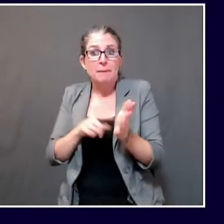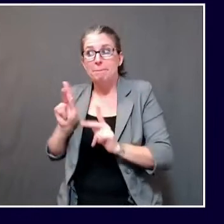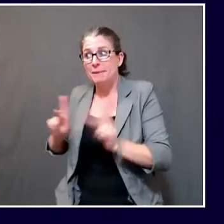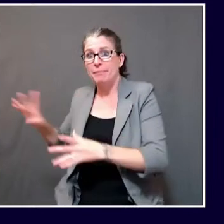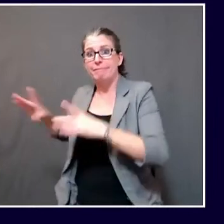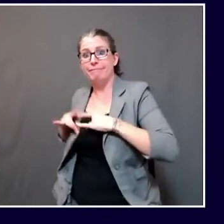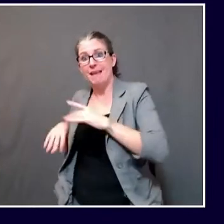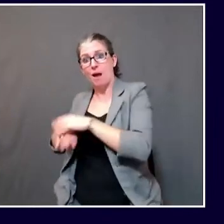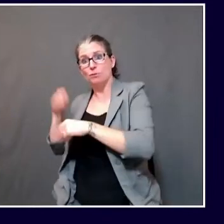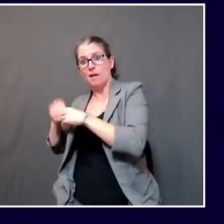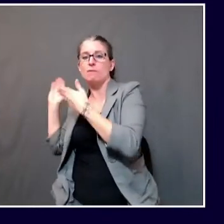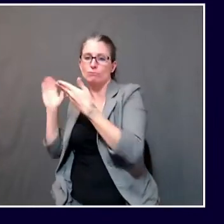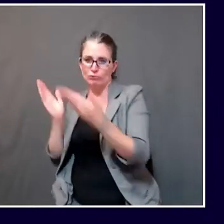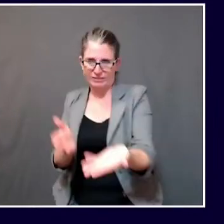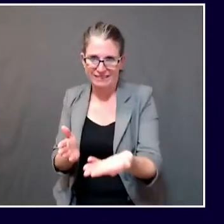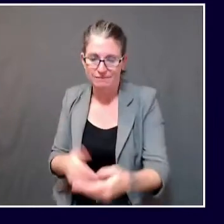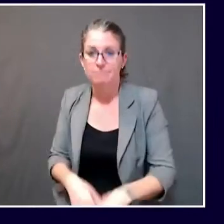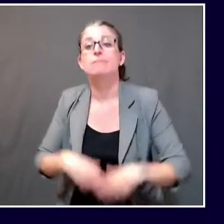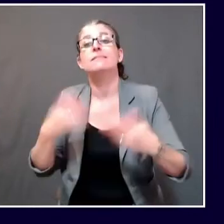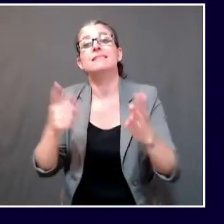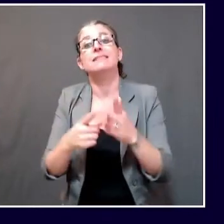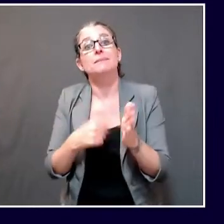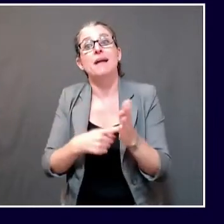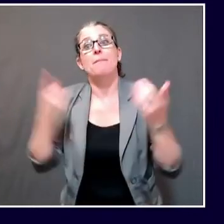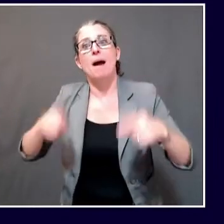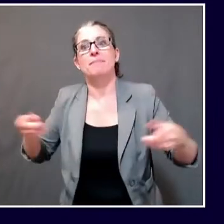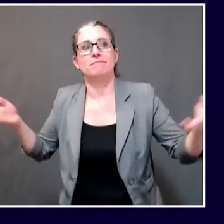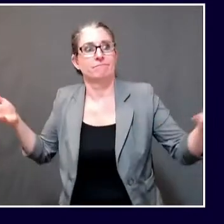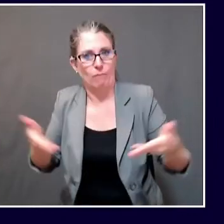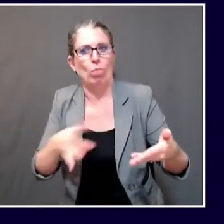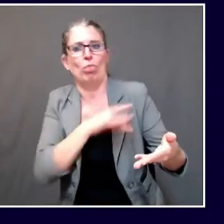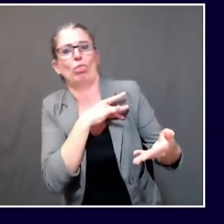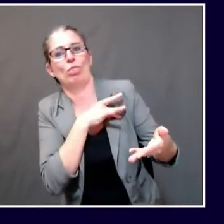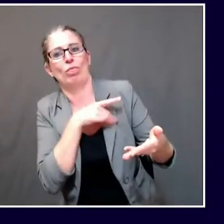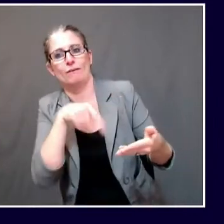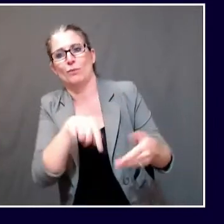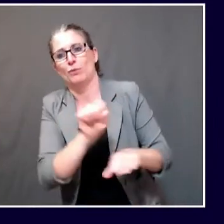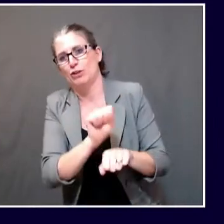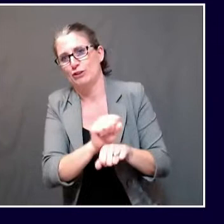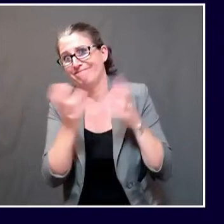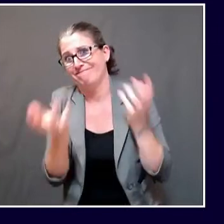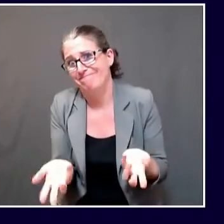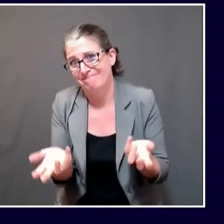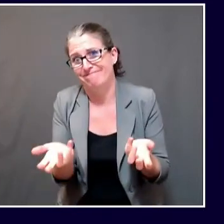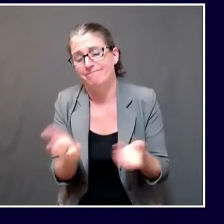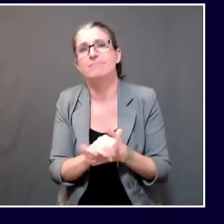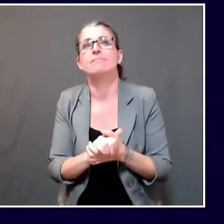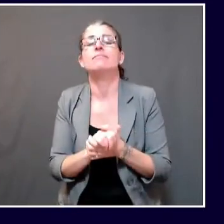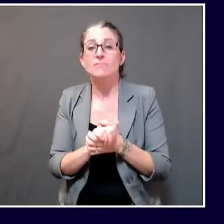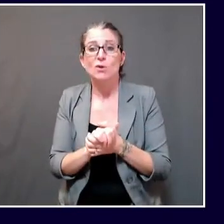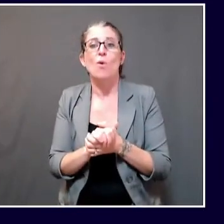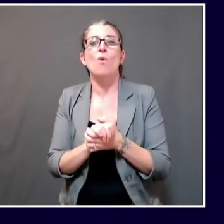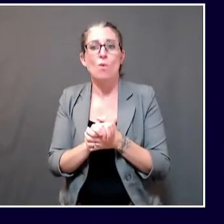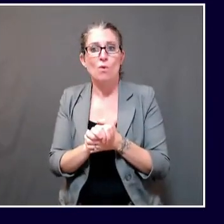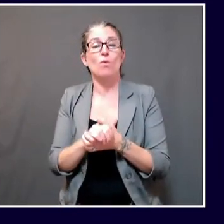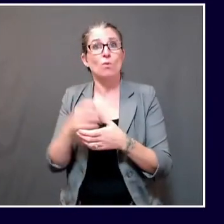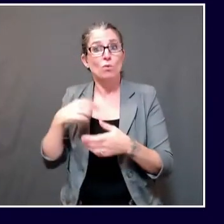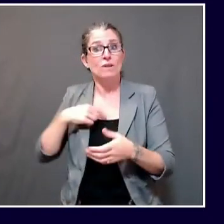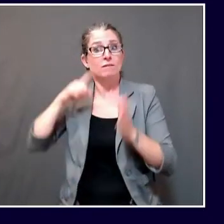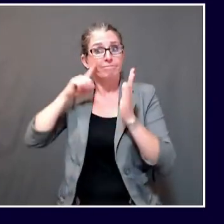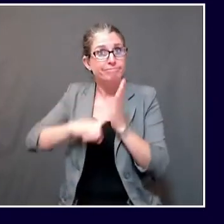play in virtually every workplace outbreak. As we've seen over and over in Maine, as we've opened and conducted